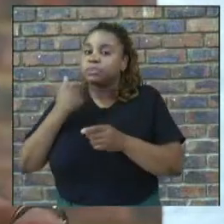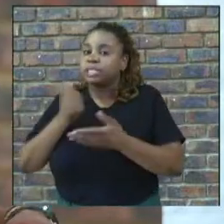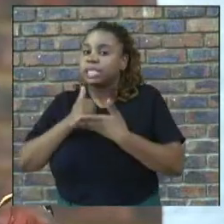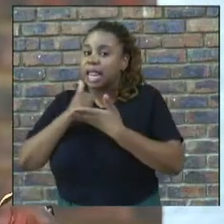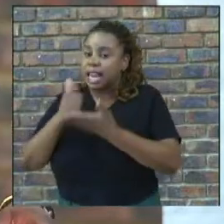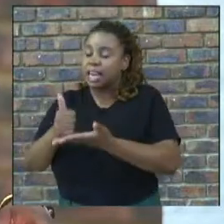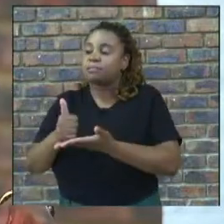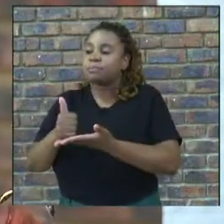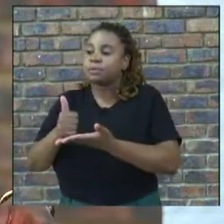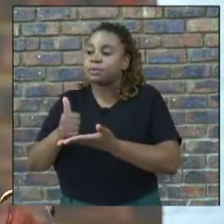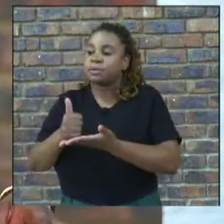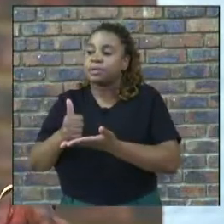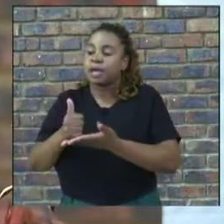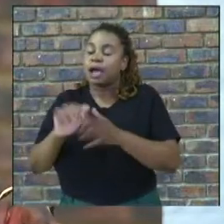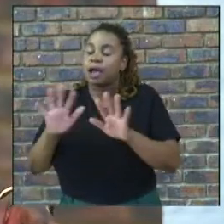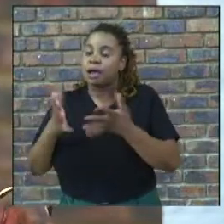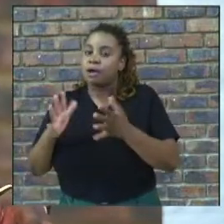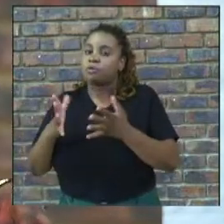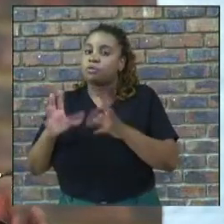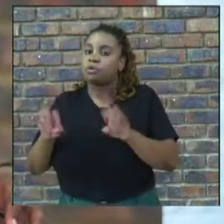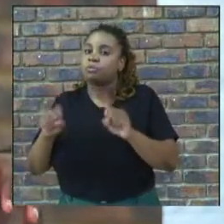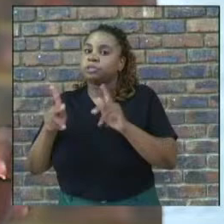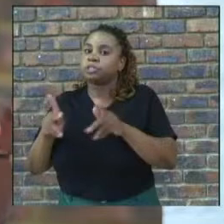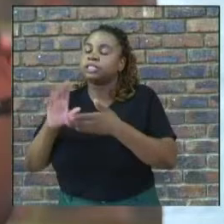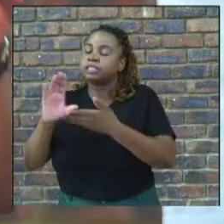there? Again,